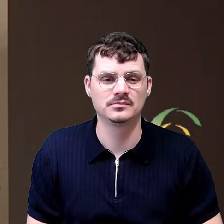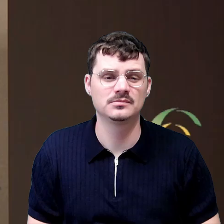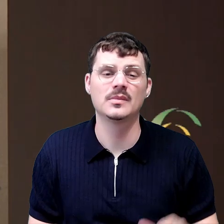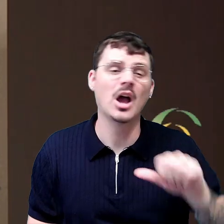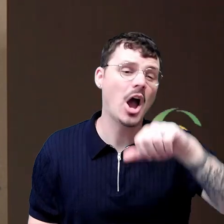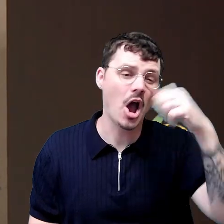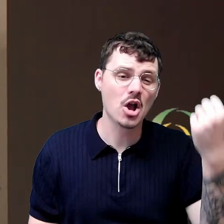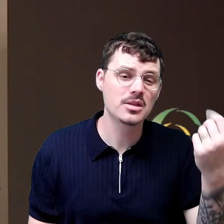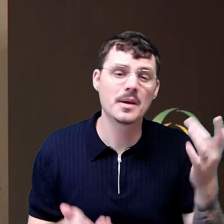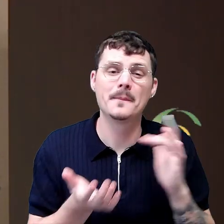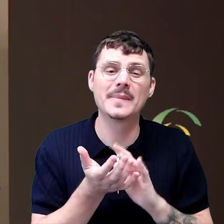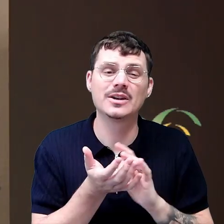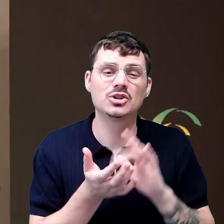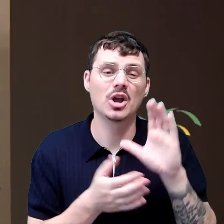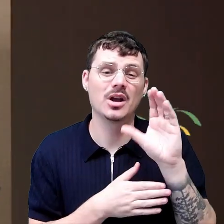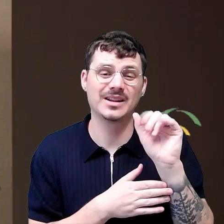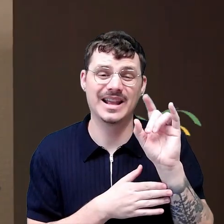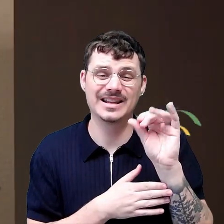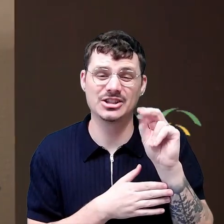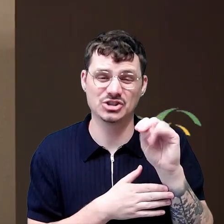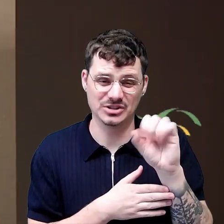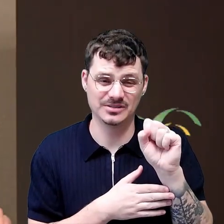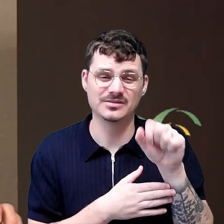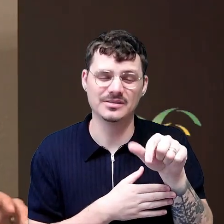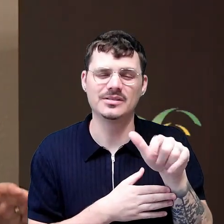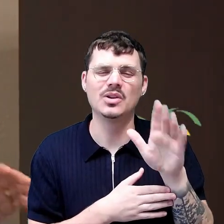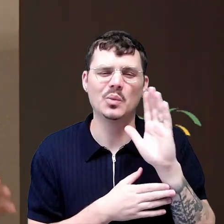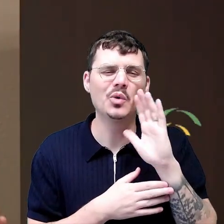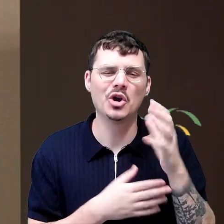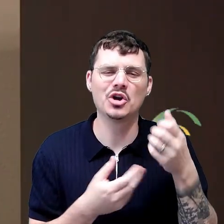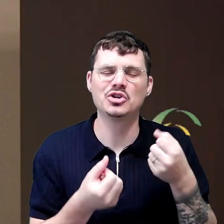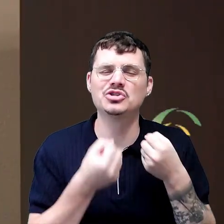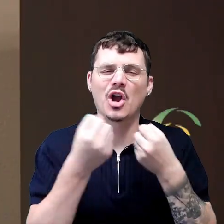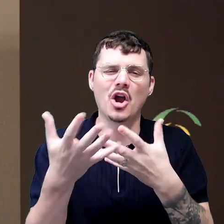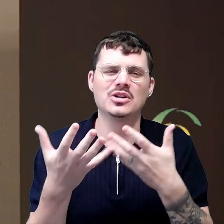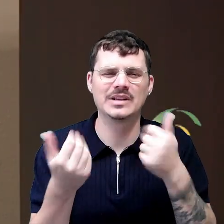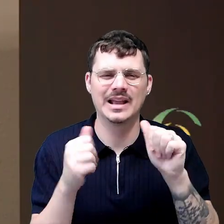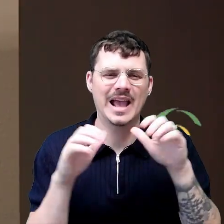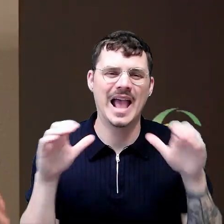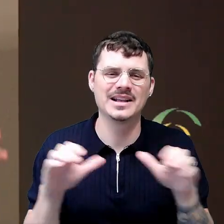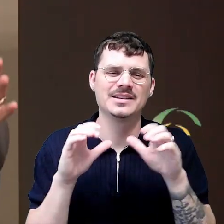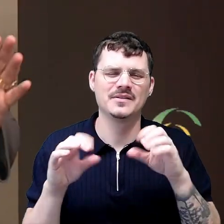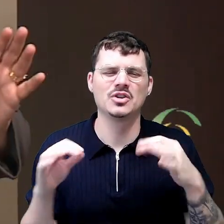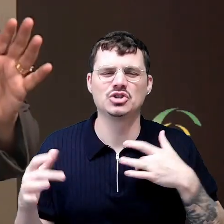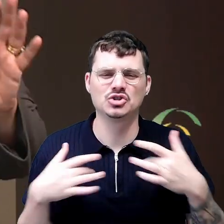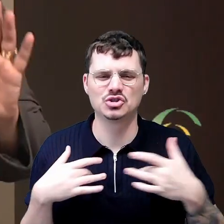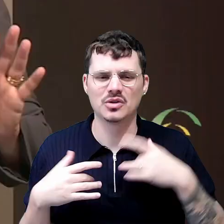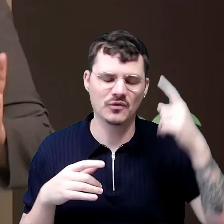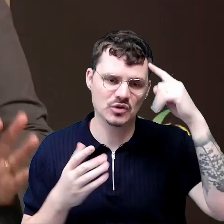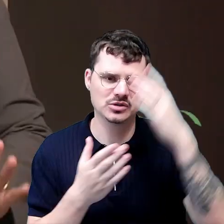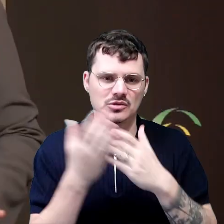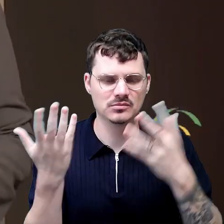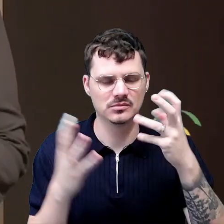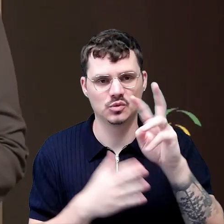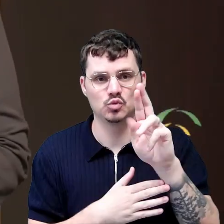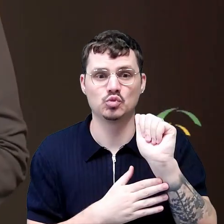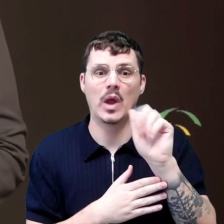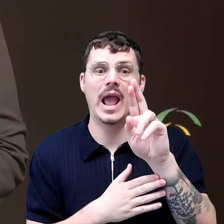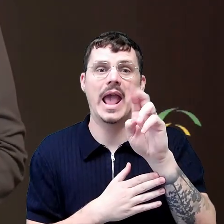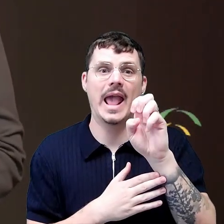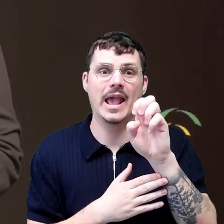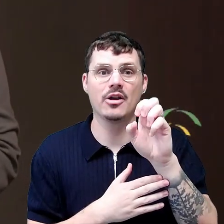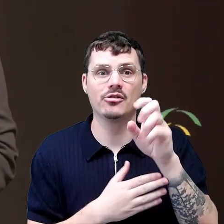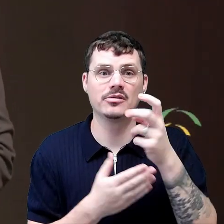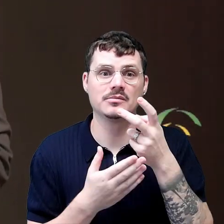Other biomedical conditions that directly can cause the activity of concern, certain very rare subtypes of